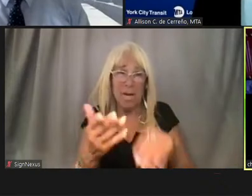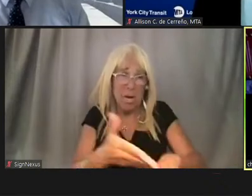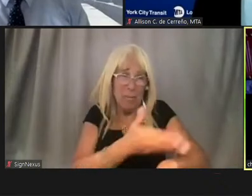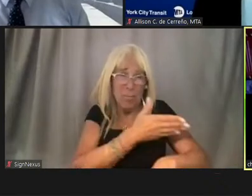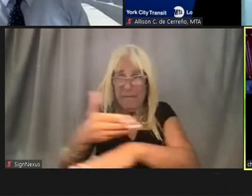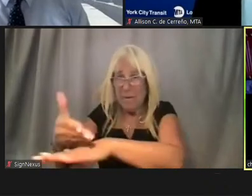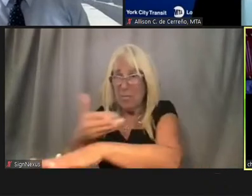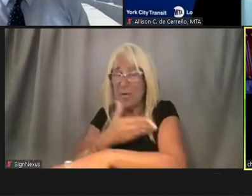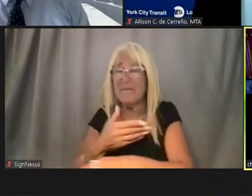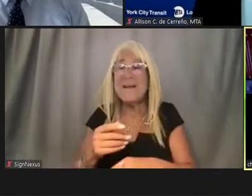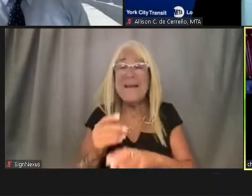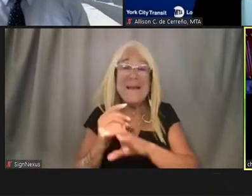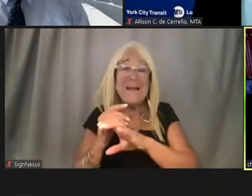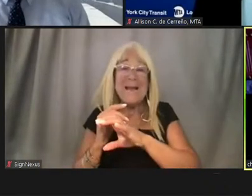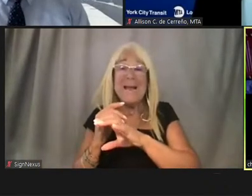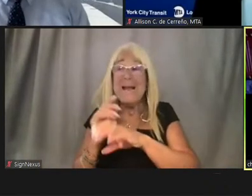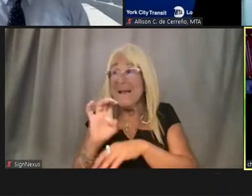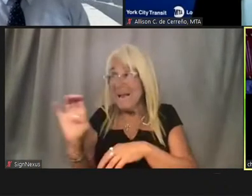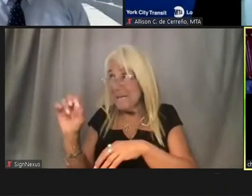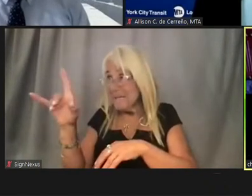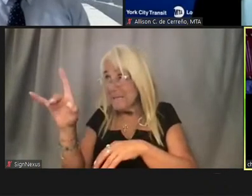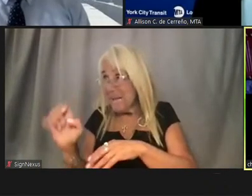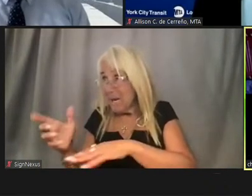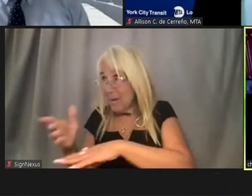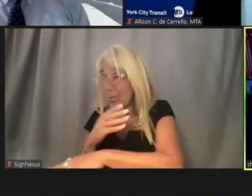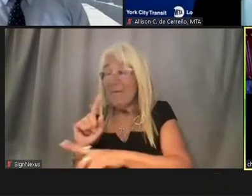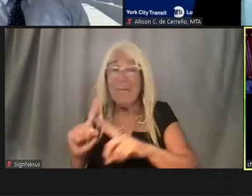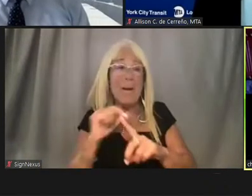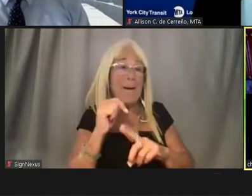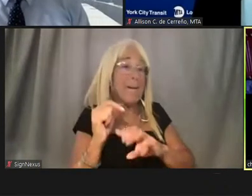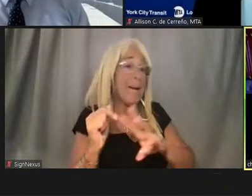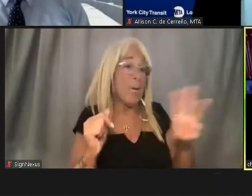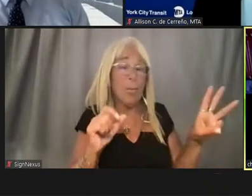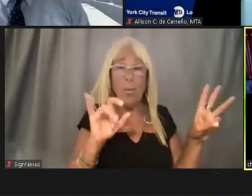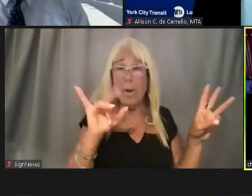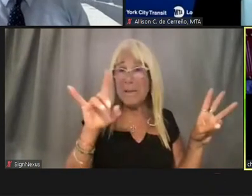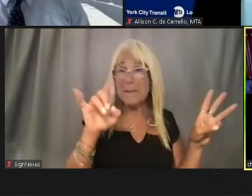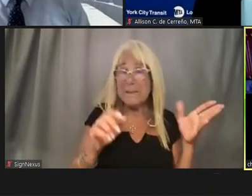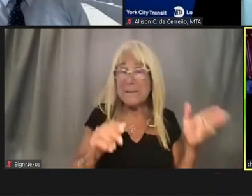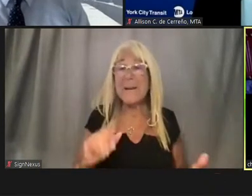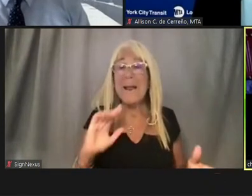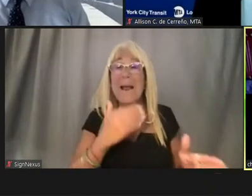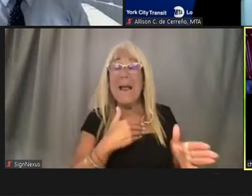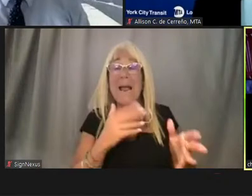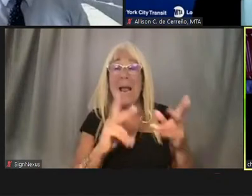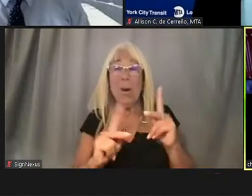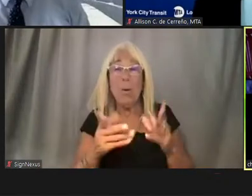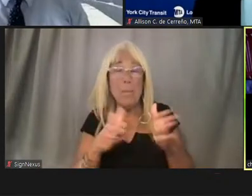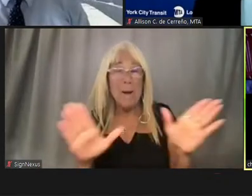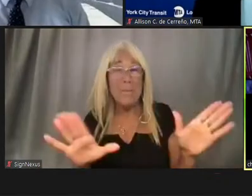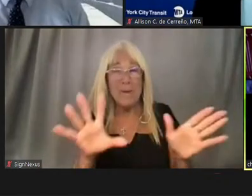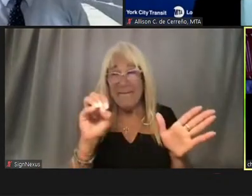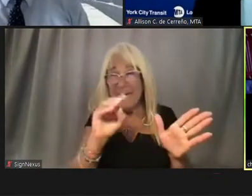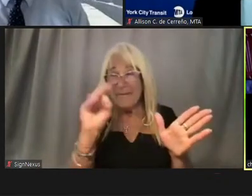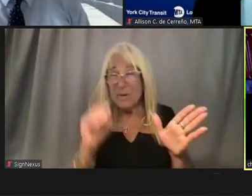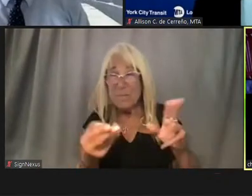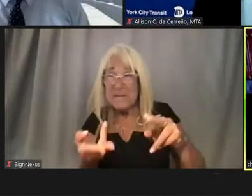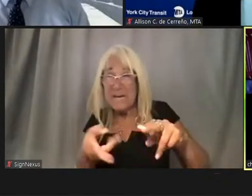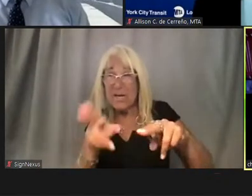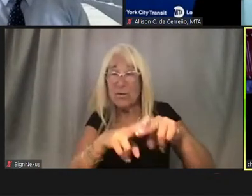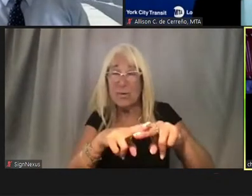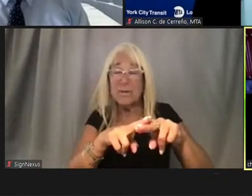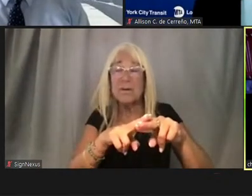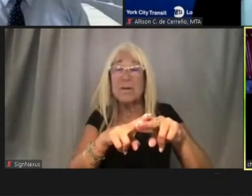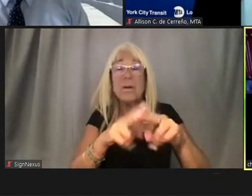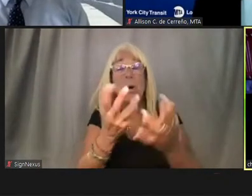the east side but not the west side our population has increased by 50 in 20 years we beg you